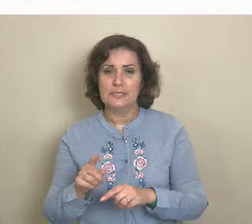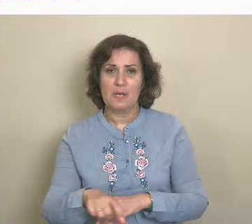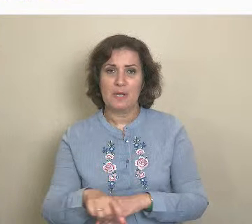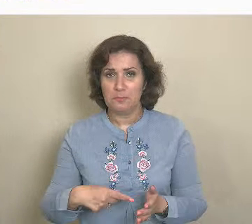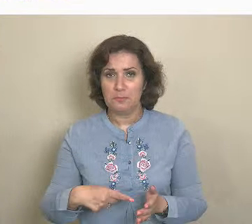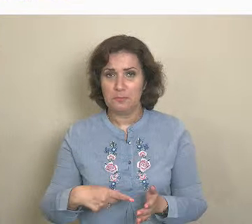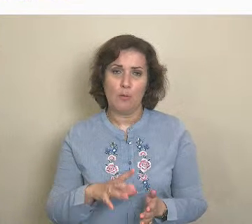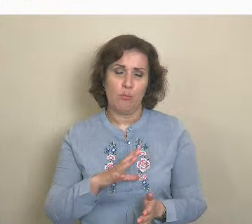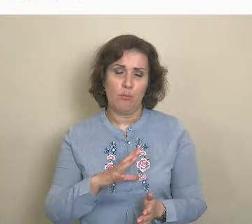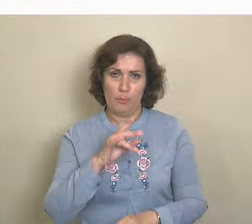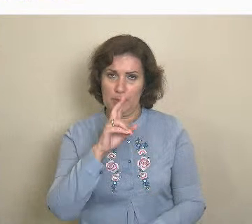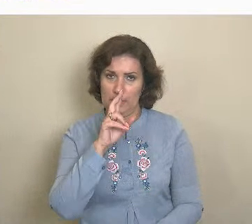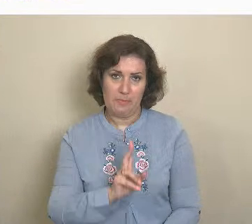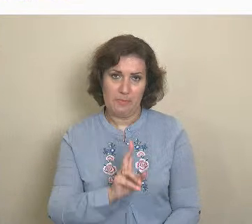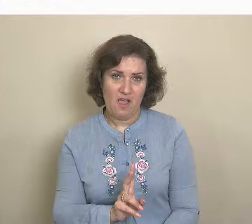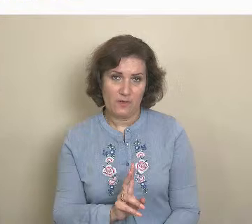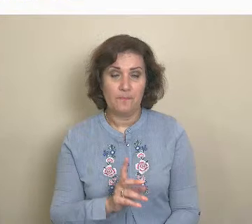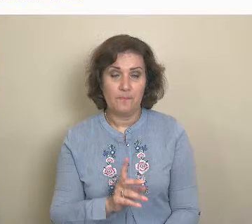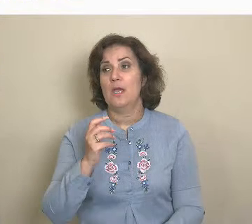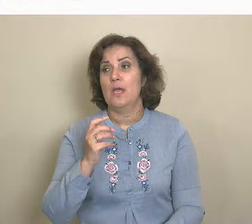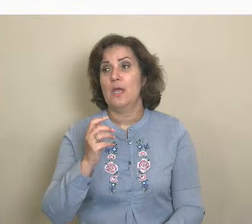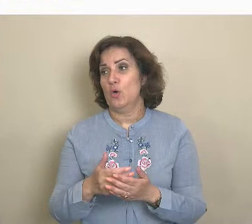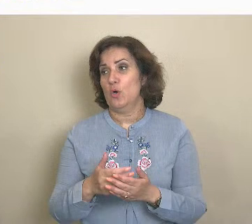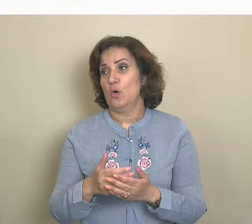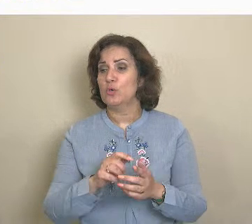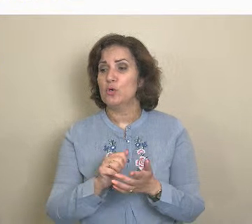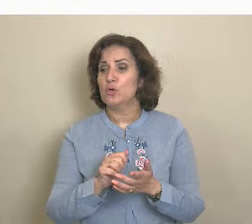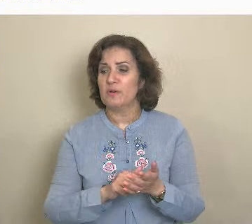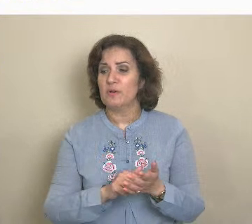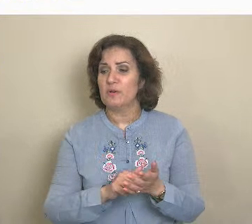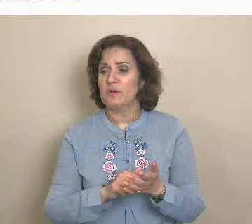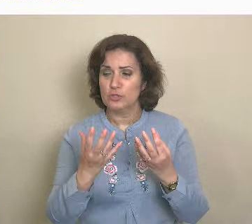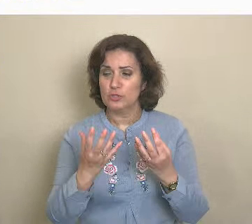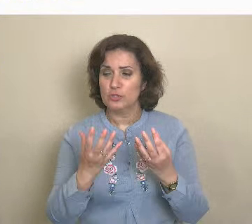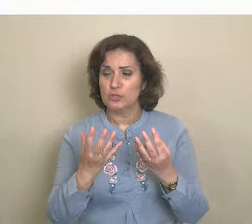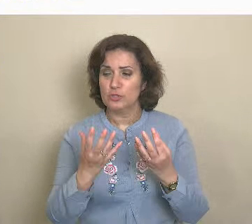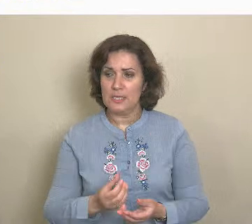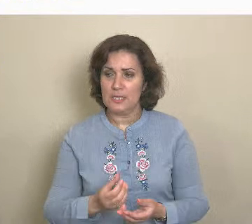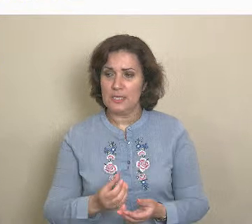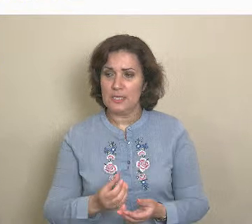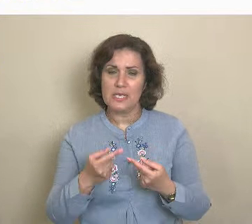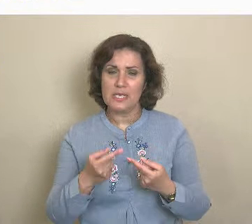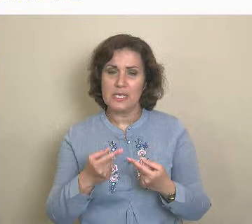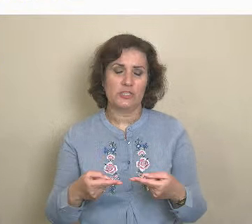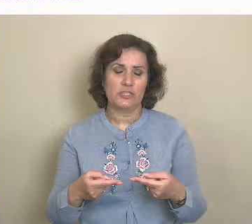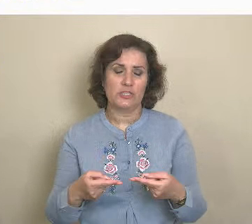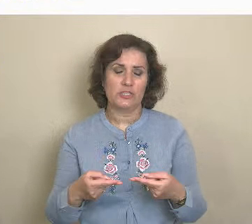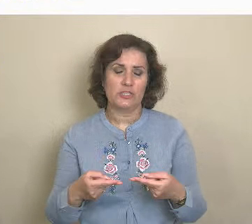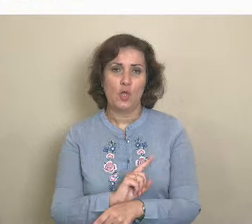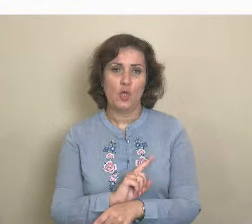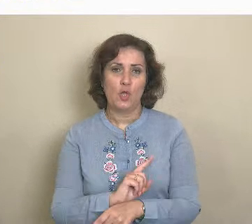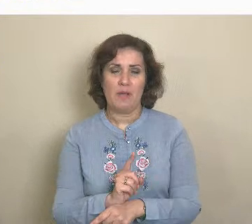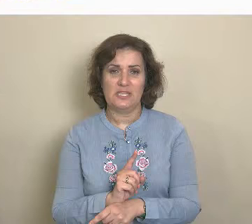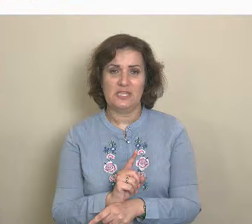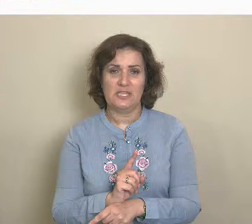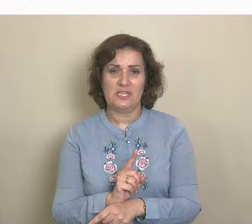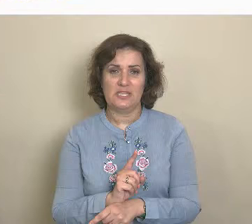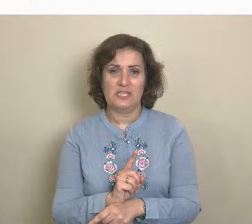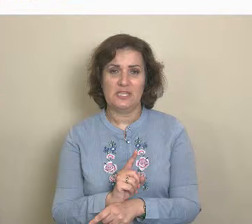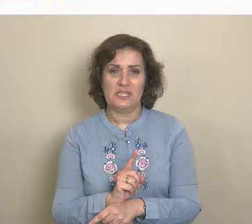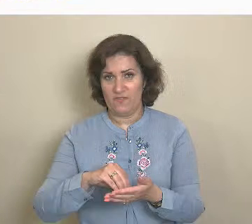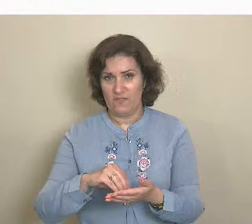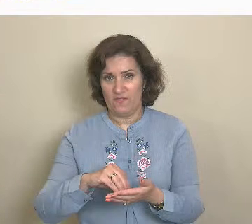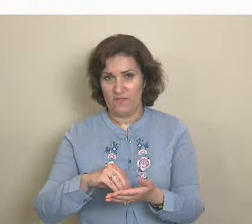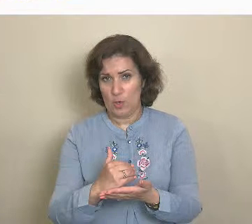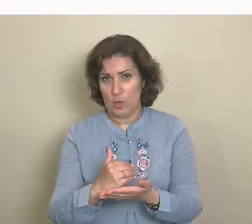and they don't expand their powers outside the cities. So there is no law that